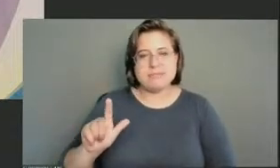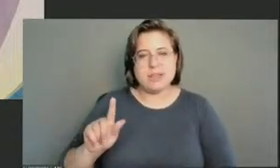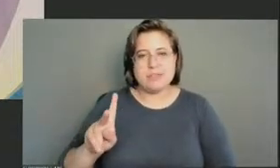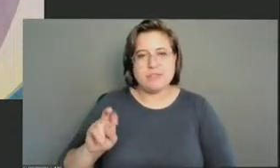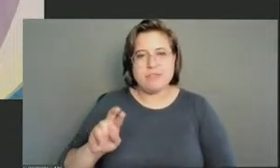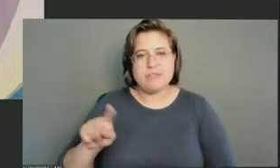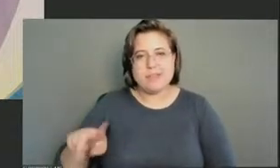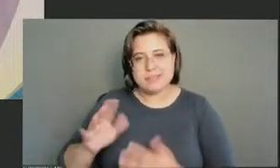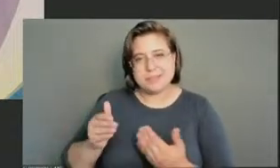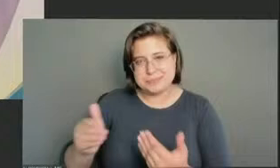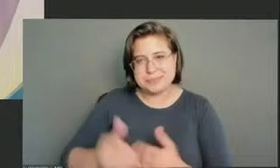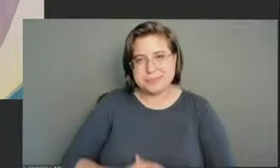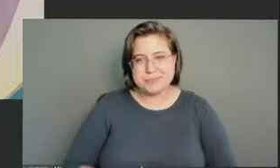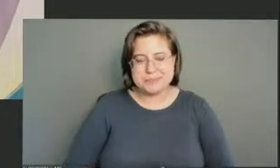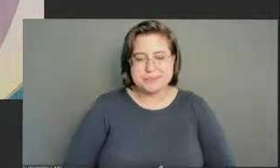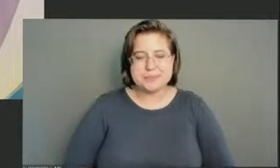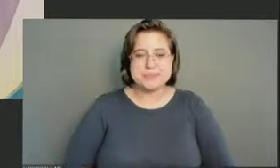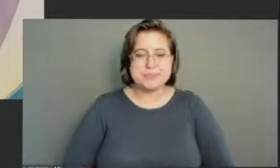it away.